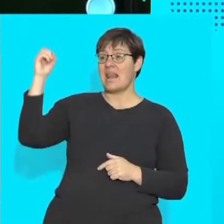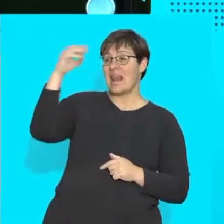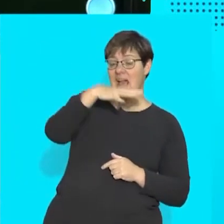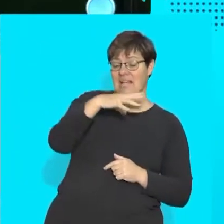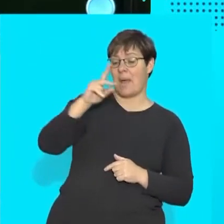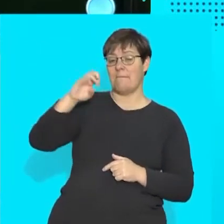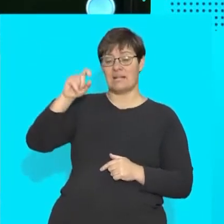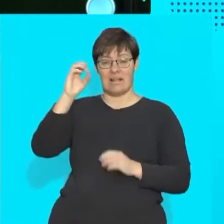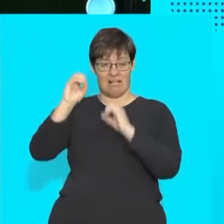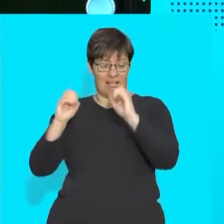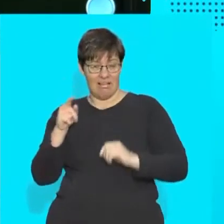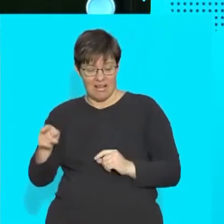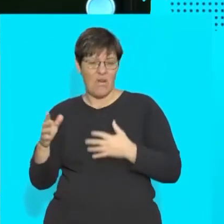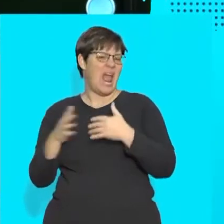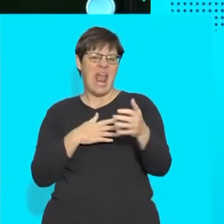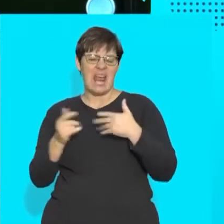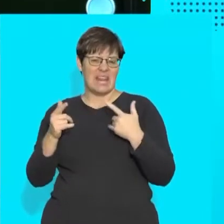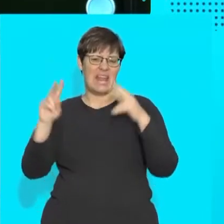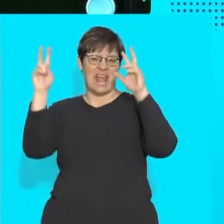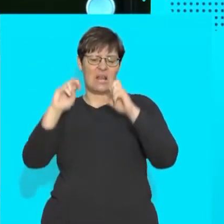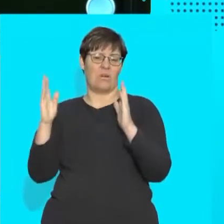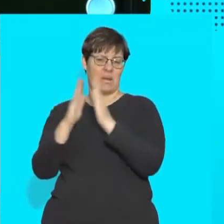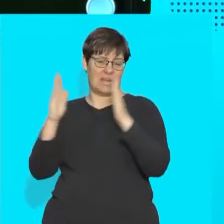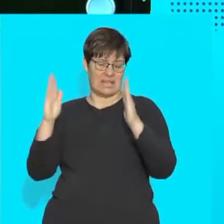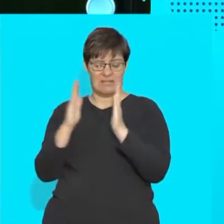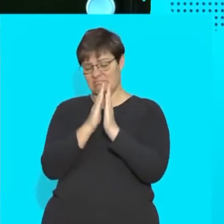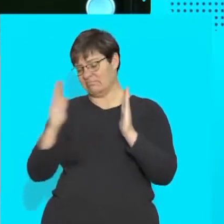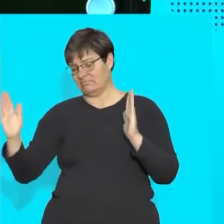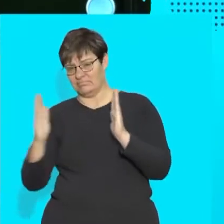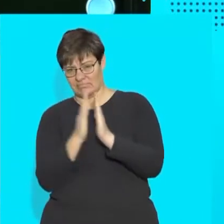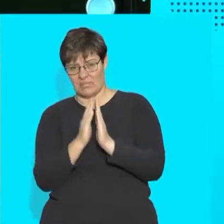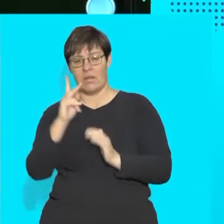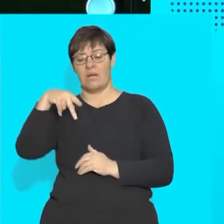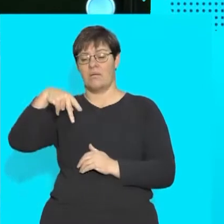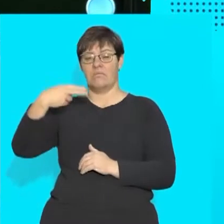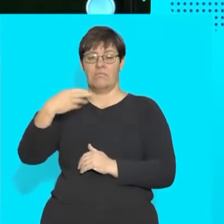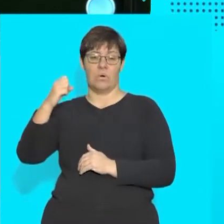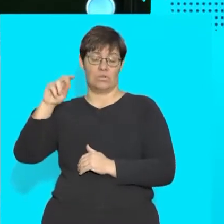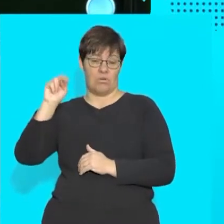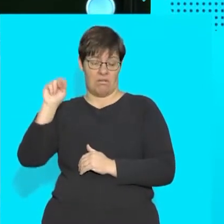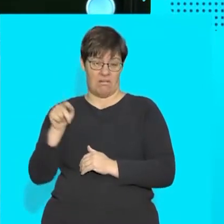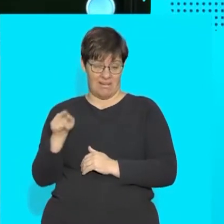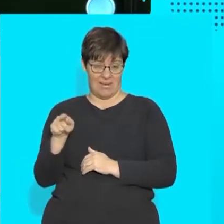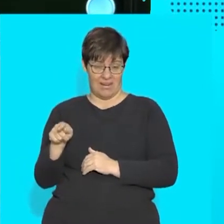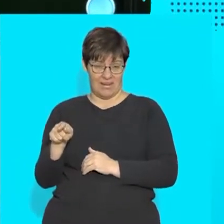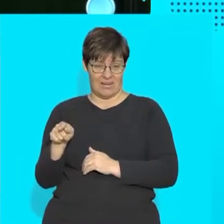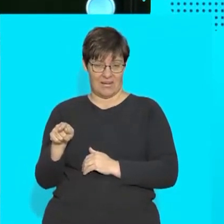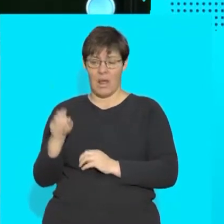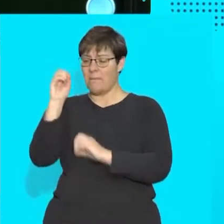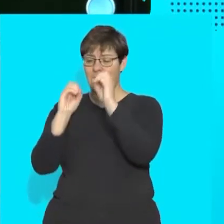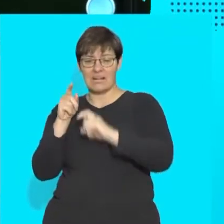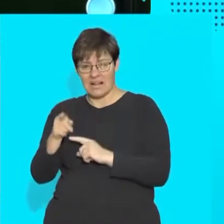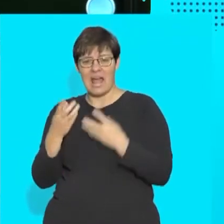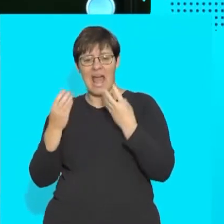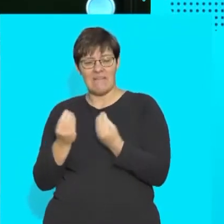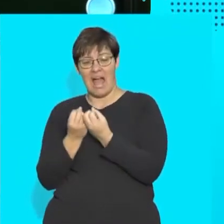or any part of the electromagnetic spectrum, we call it a photon, okay? And that photon, that particle,